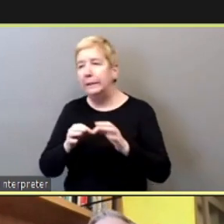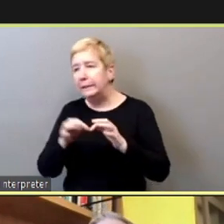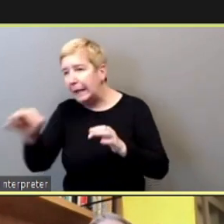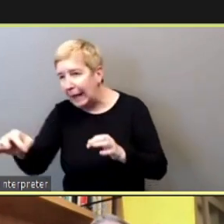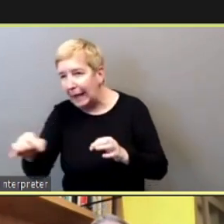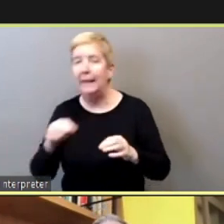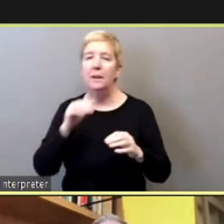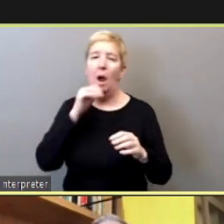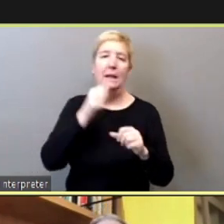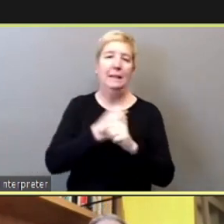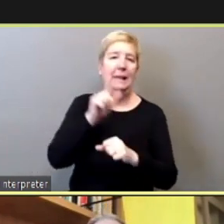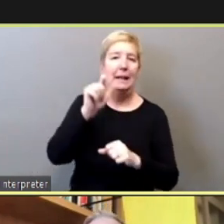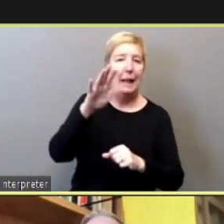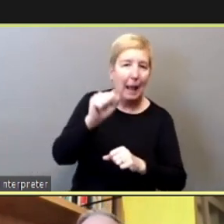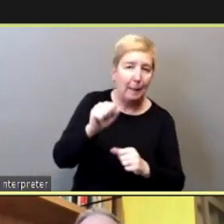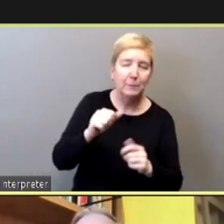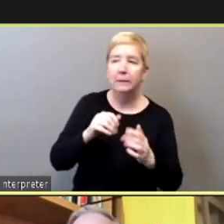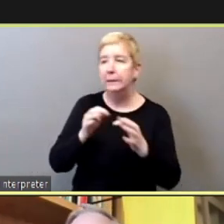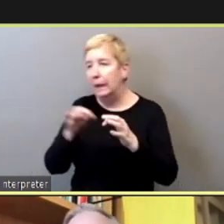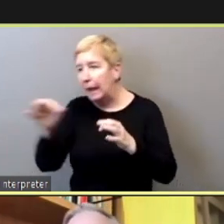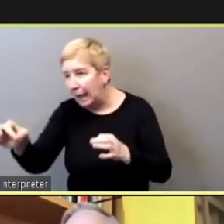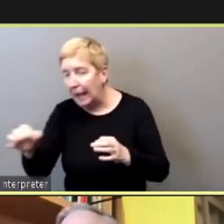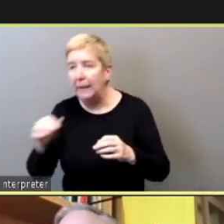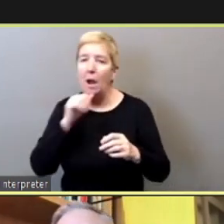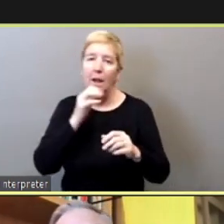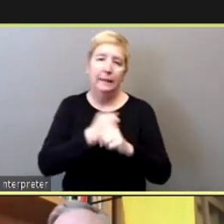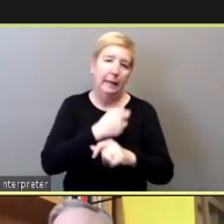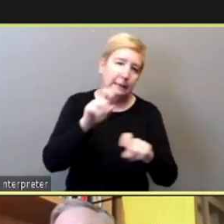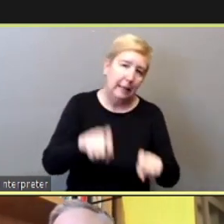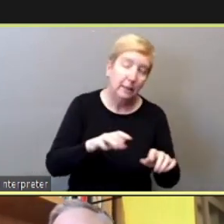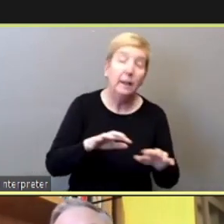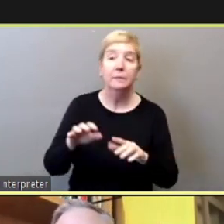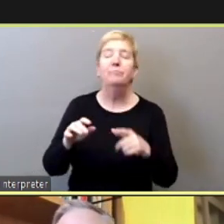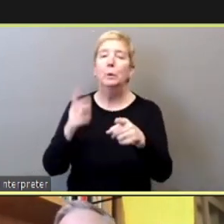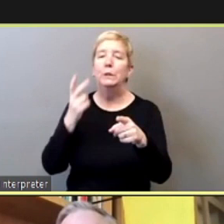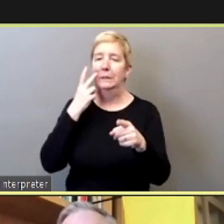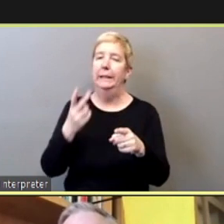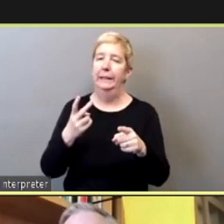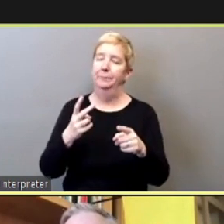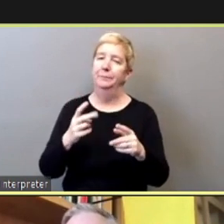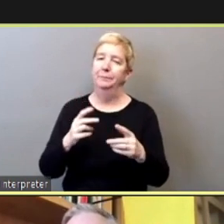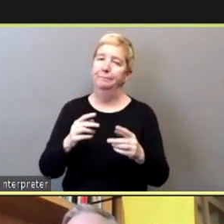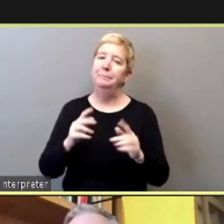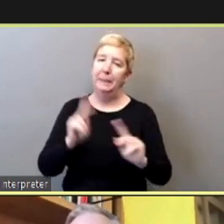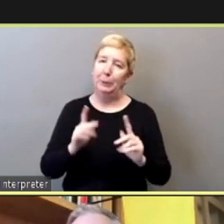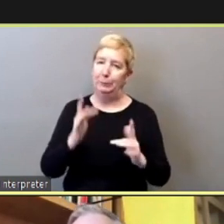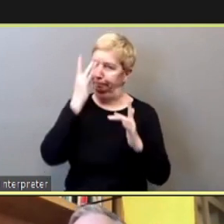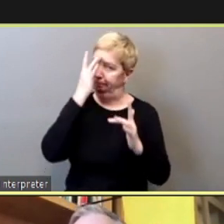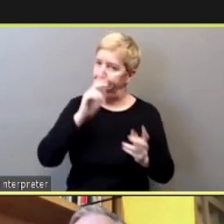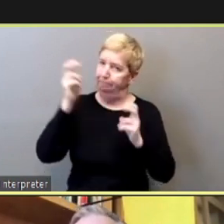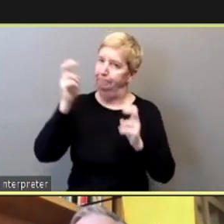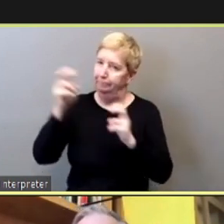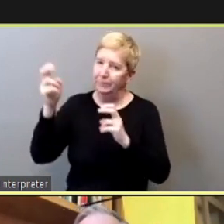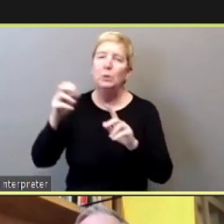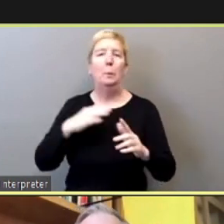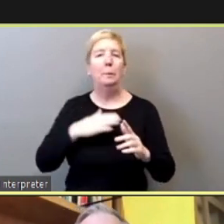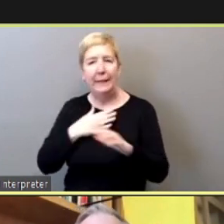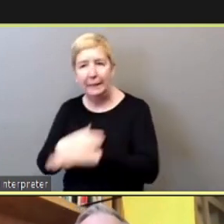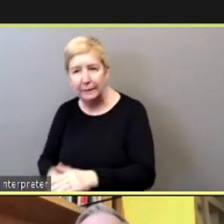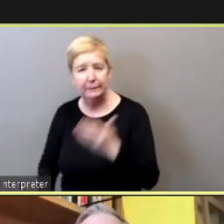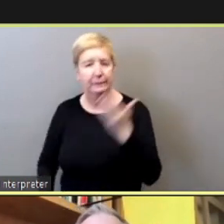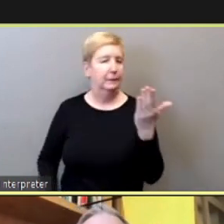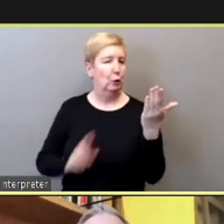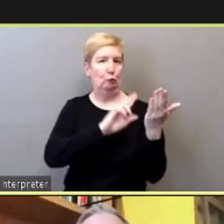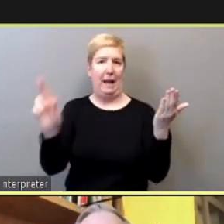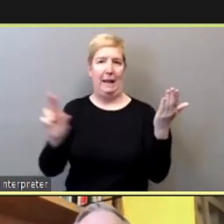they needed, now coming in with more serious complications. So really urge all New Mexicans to get out that list of things to do for your